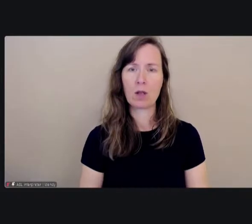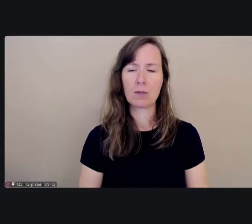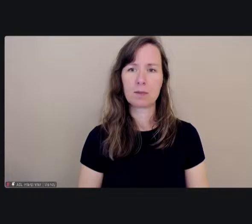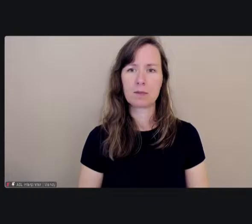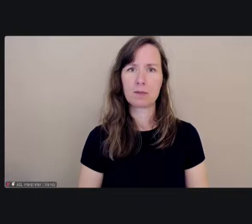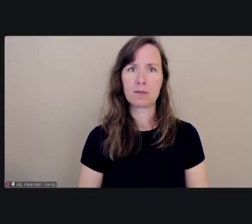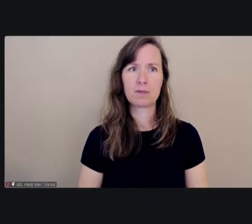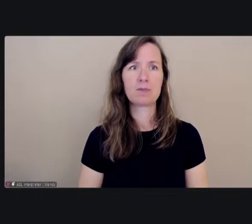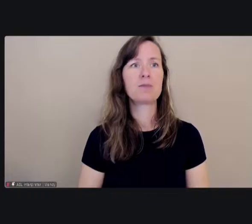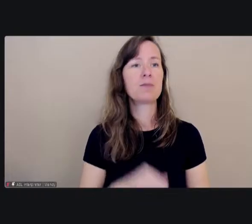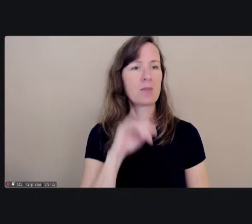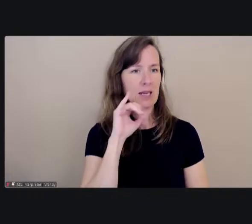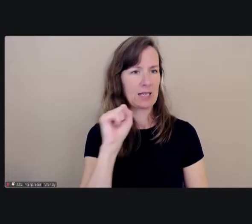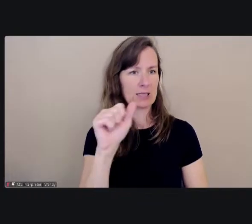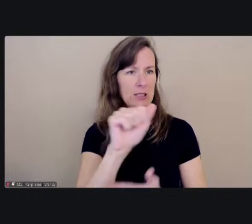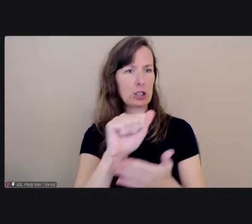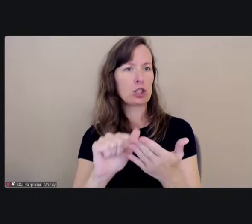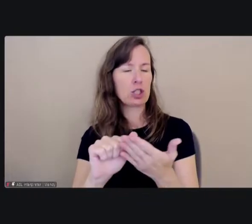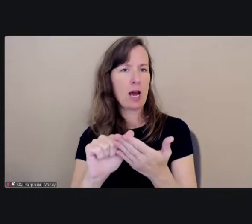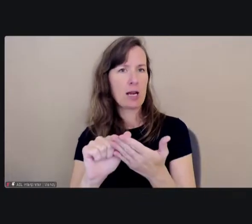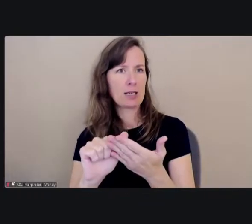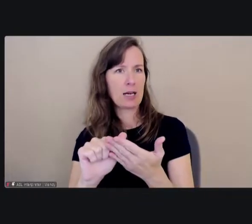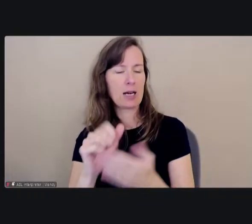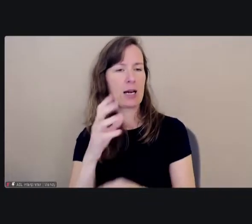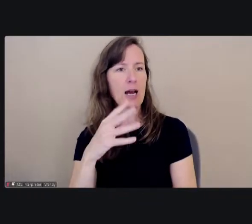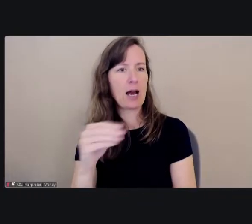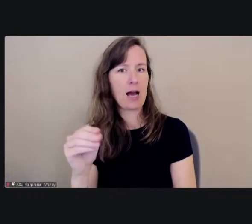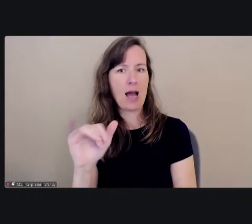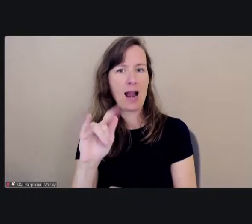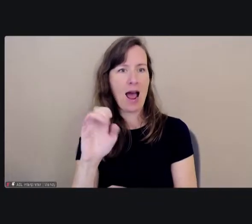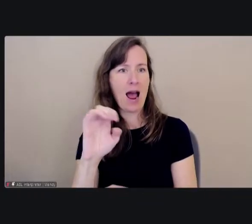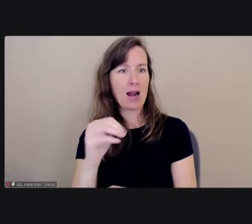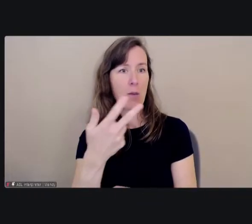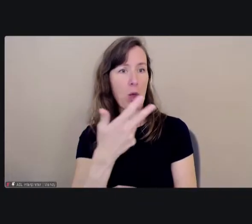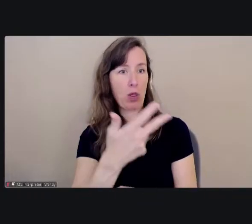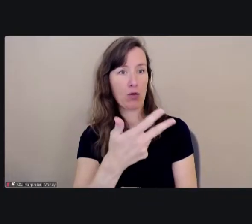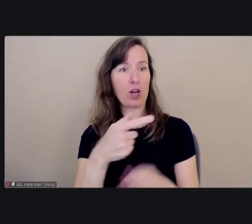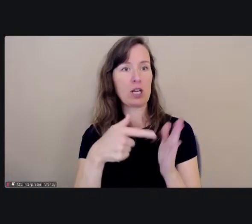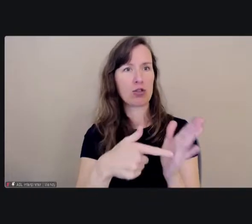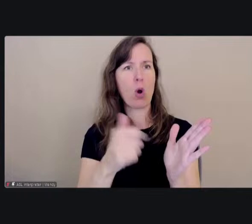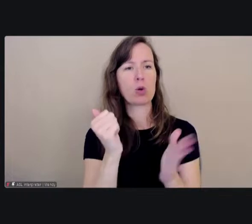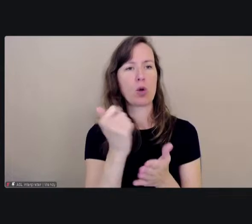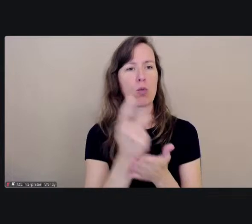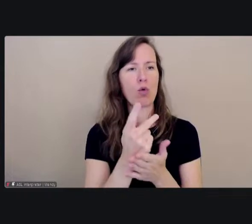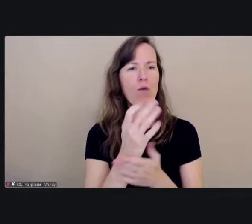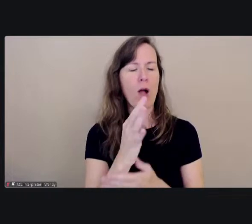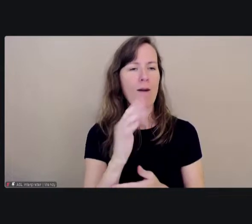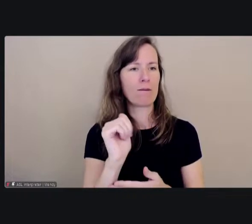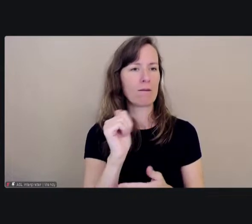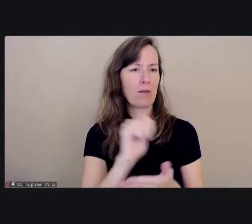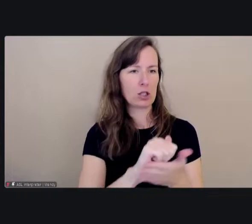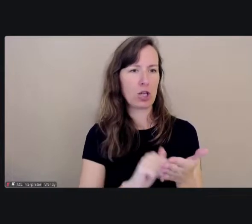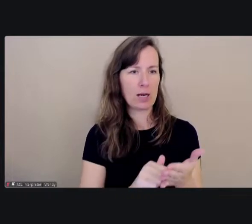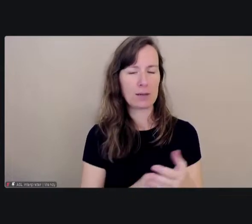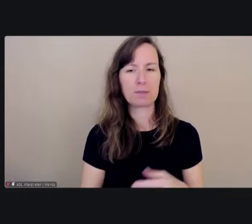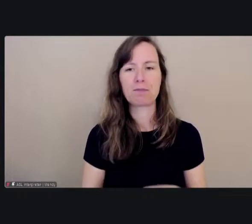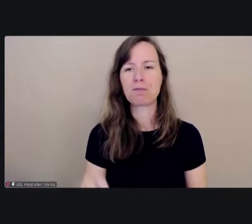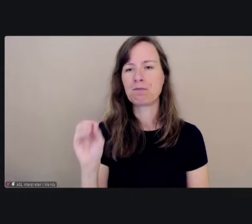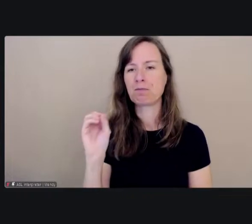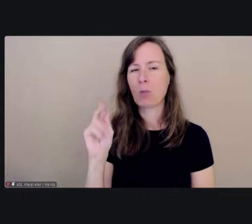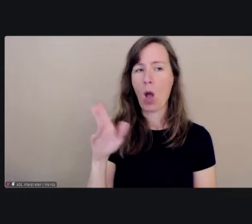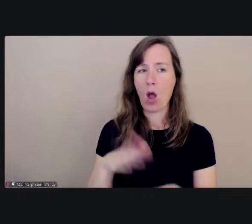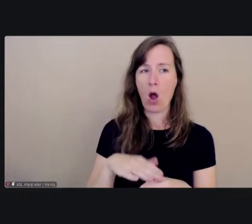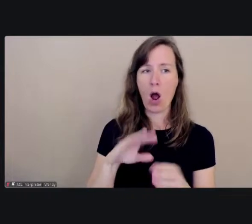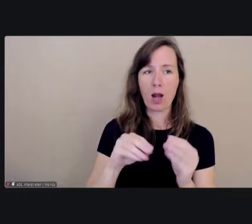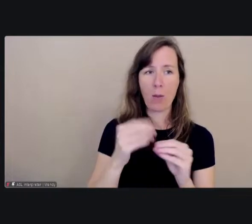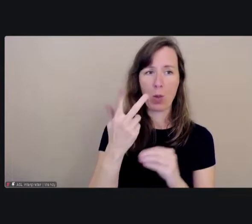There is an agenda and item 3 says approval of agenda. All right. Since we're on item 3 on the agenda, is there a motion to